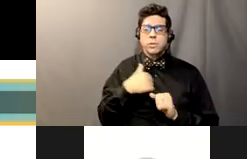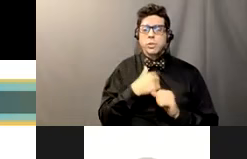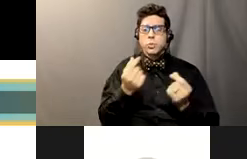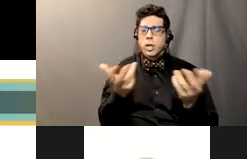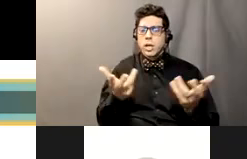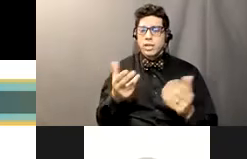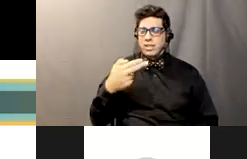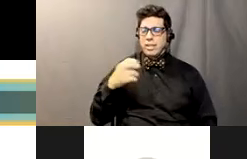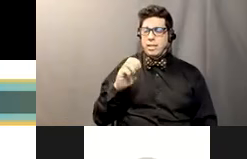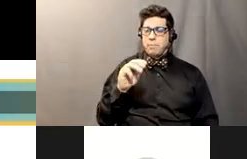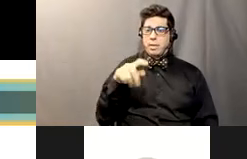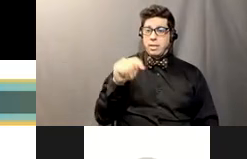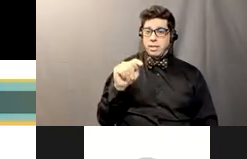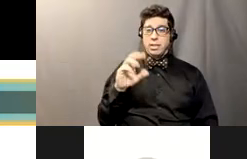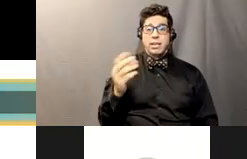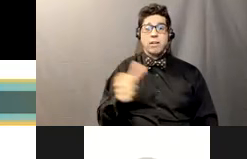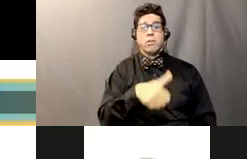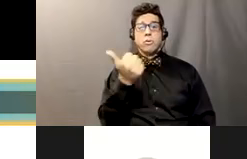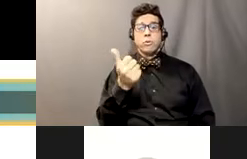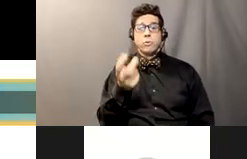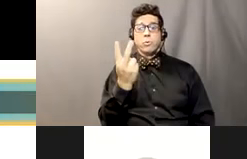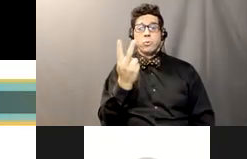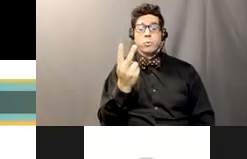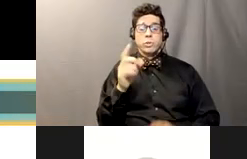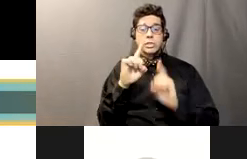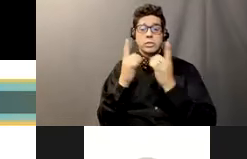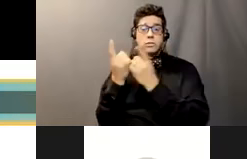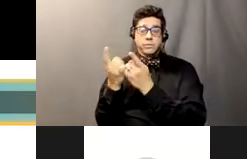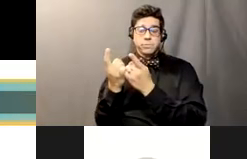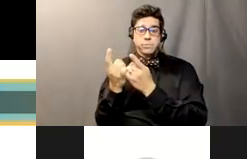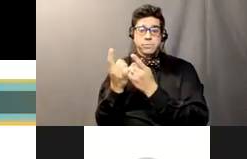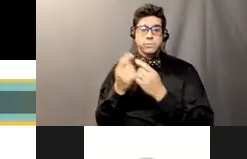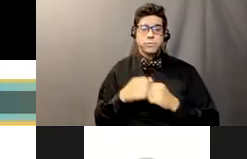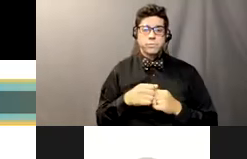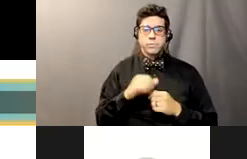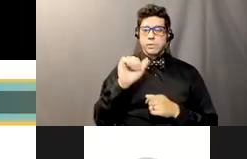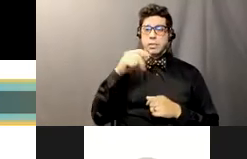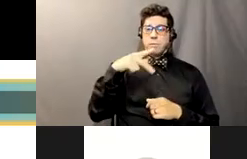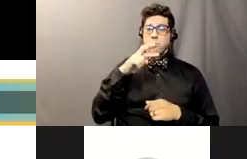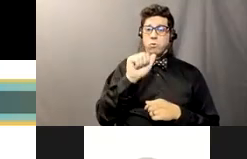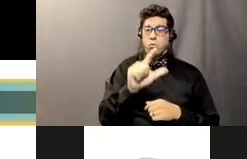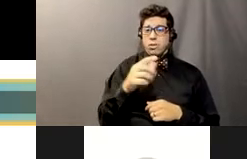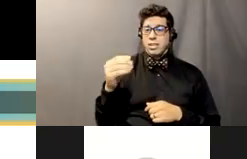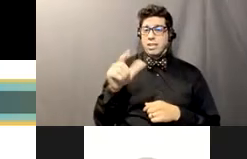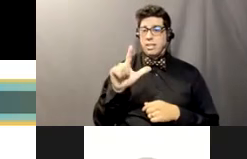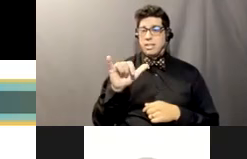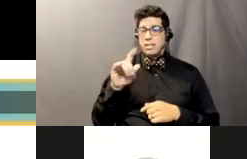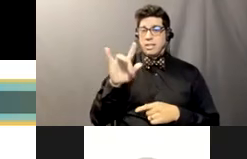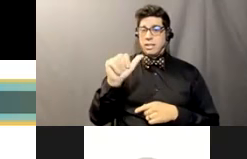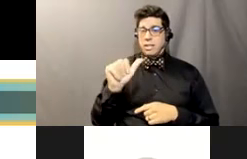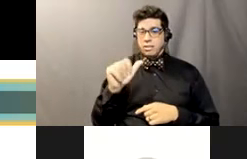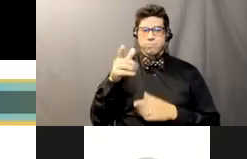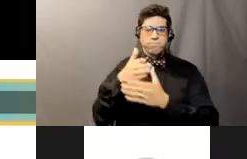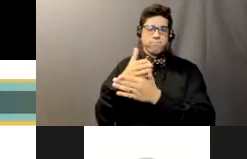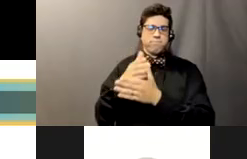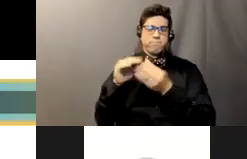Hemet today and 2 other districts in each of the 3 regions of our county. And we've invited April and Lydia to share a little bit more.